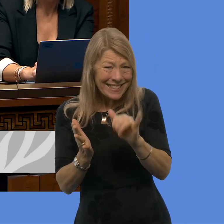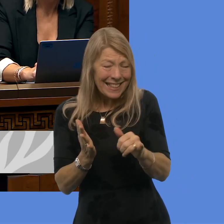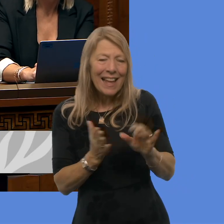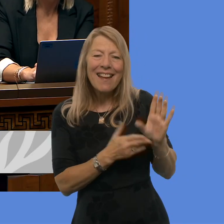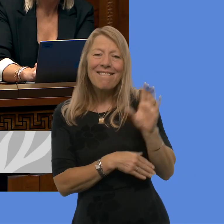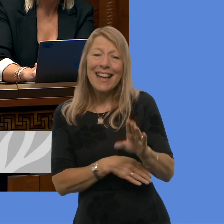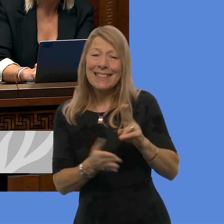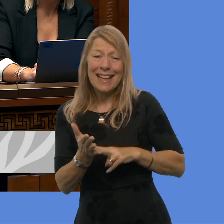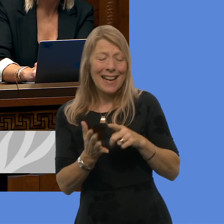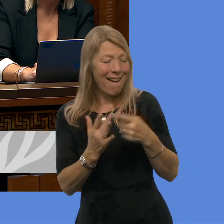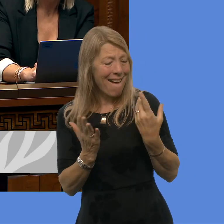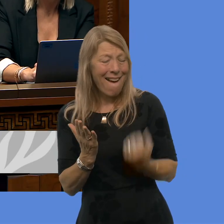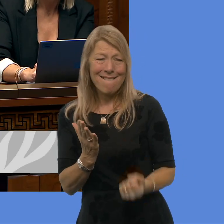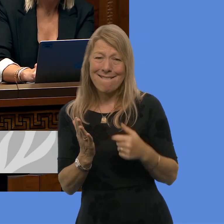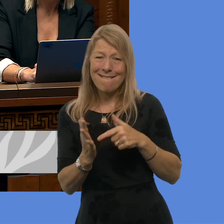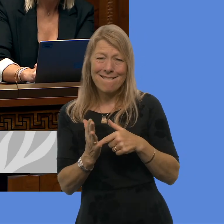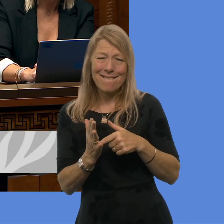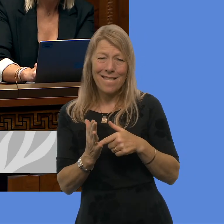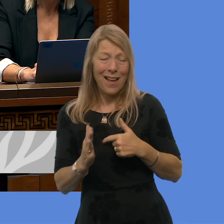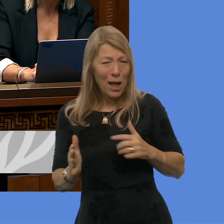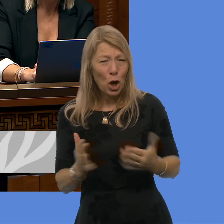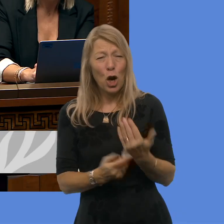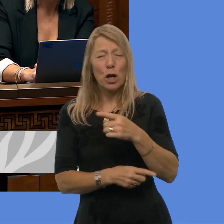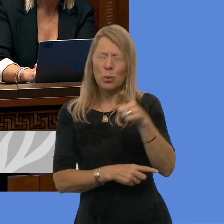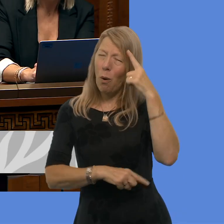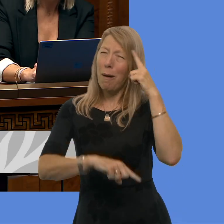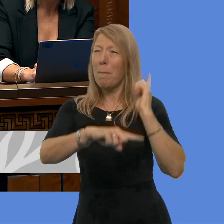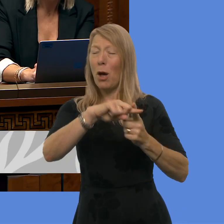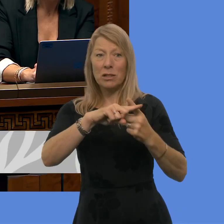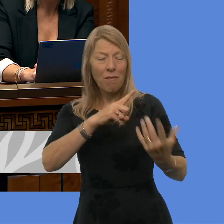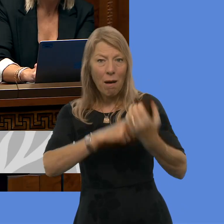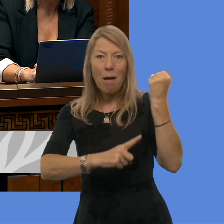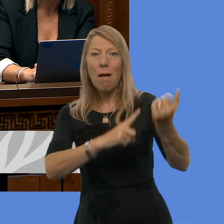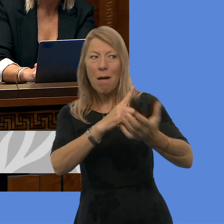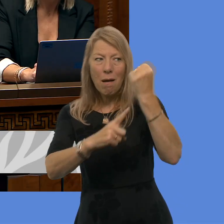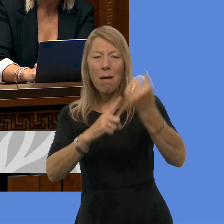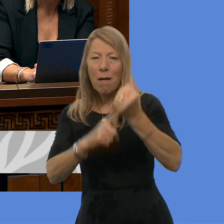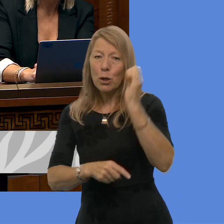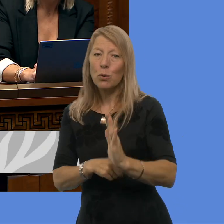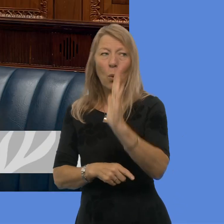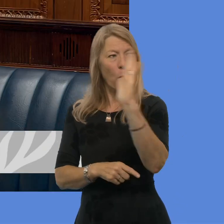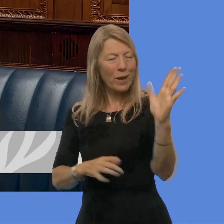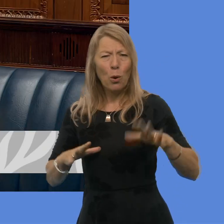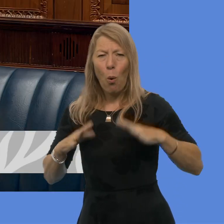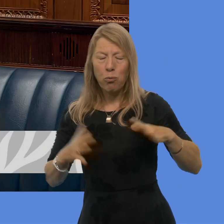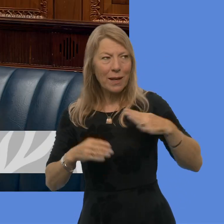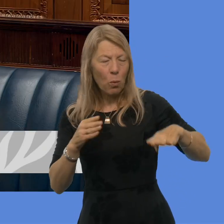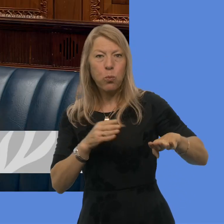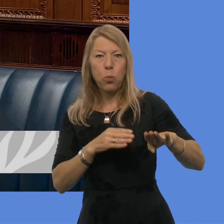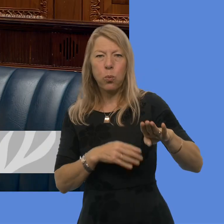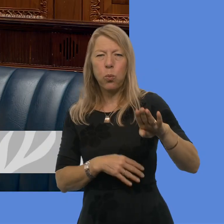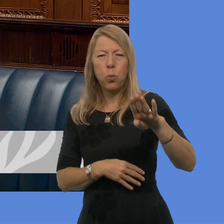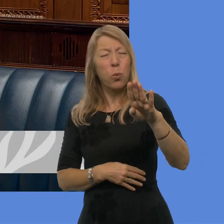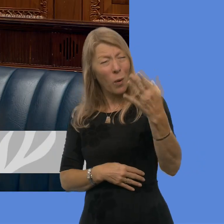I would encourage you to be more positive about what is being achieved in terms of the wider North West. Regional balance is at the heart of